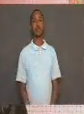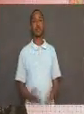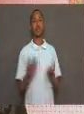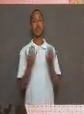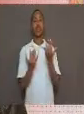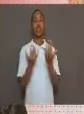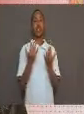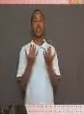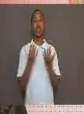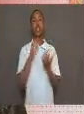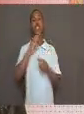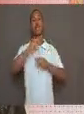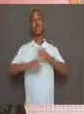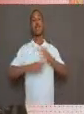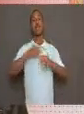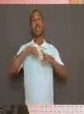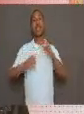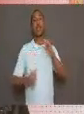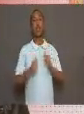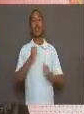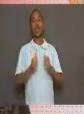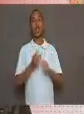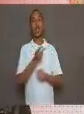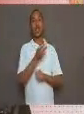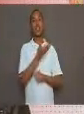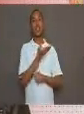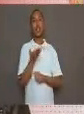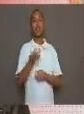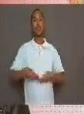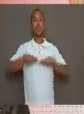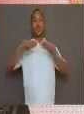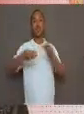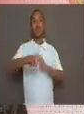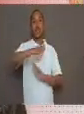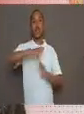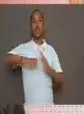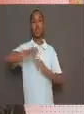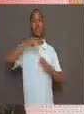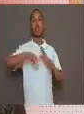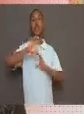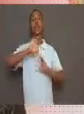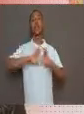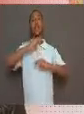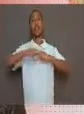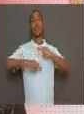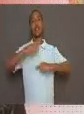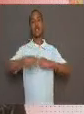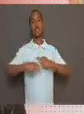Oxidation is the process in which a substance loses electrons in a chemical